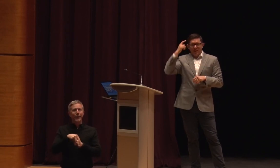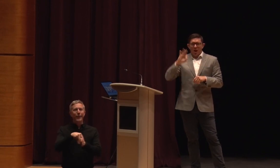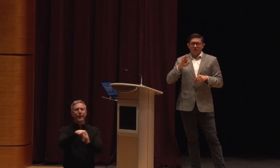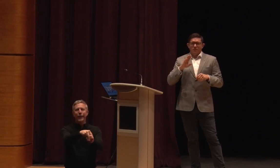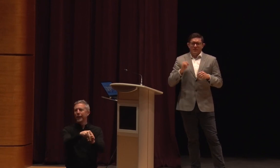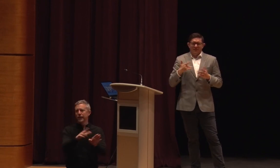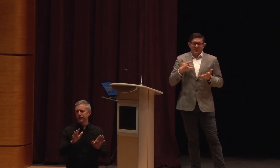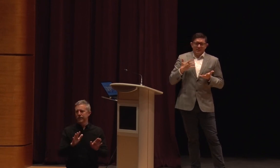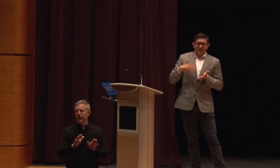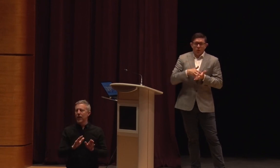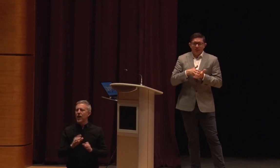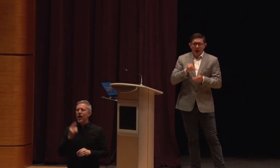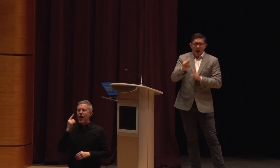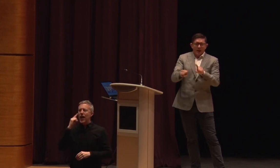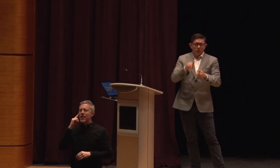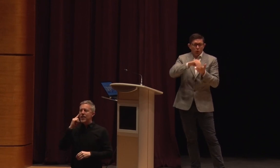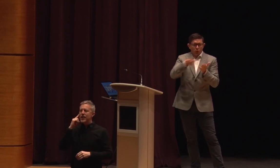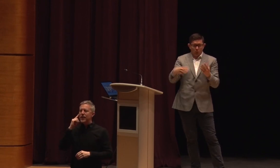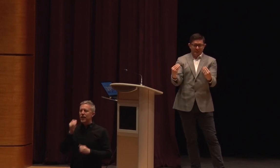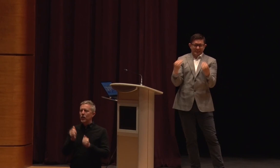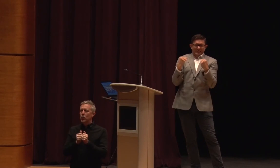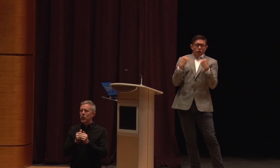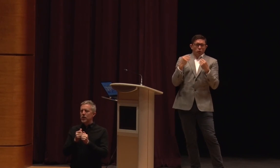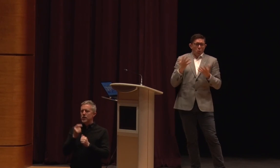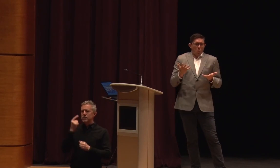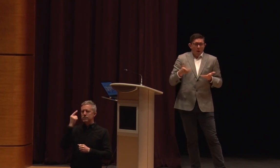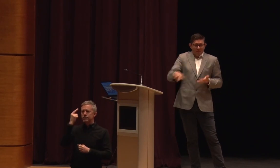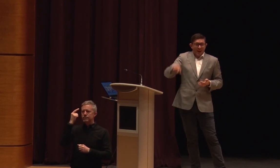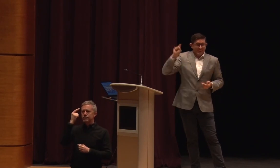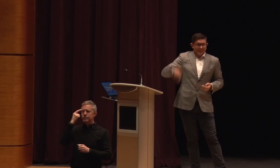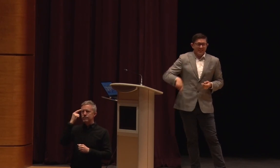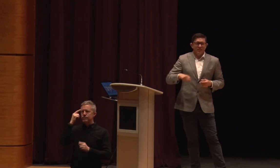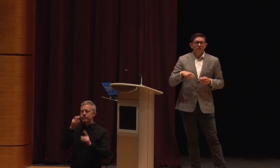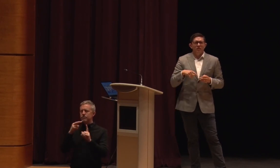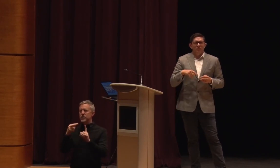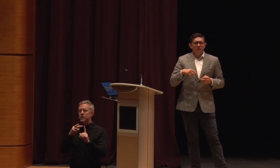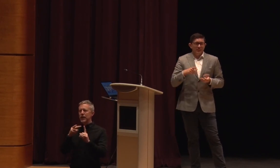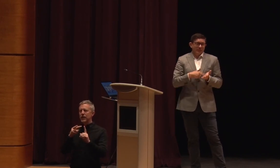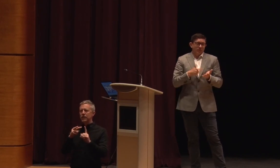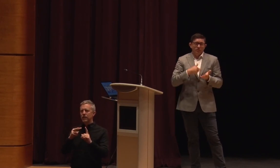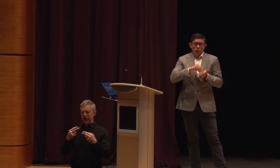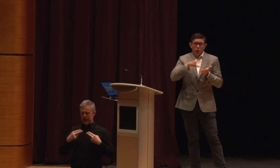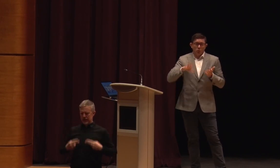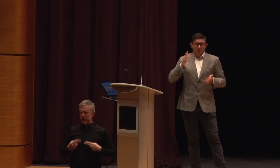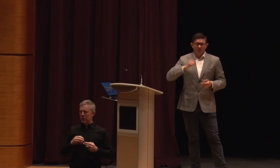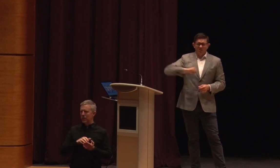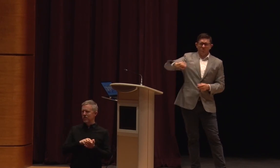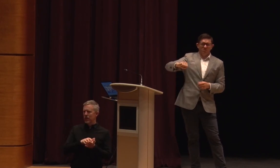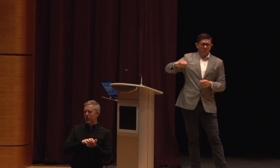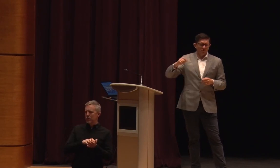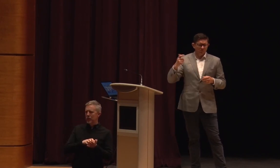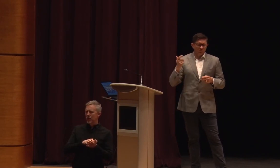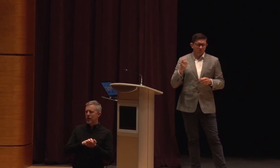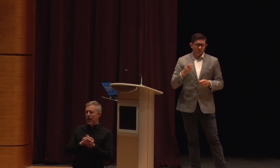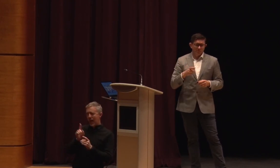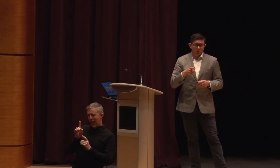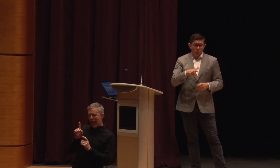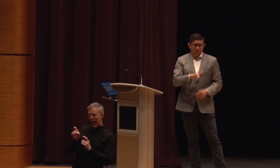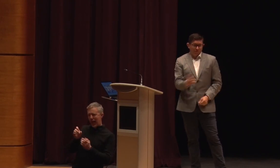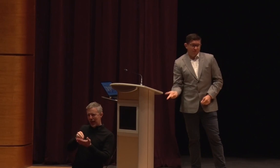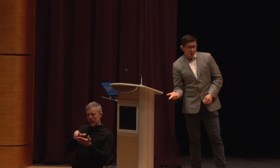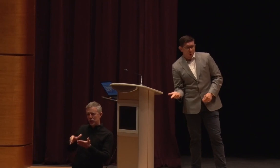think with the mentality of feeling vulnerable and asking a student to teach you what they need, sometimes the students will be a